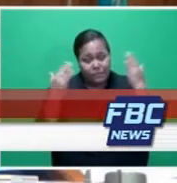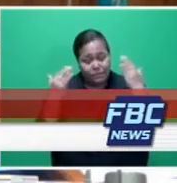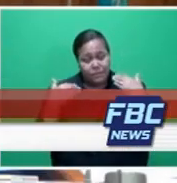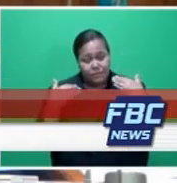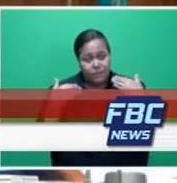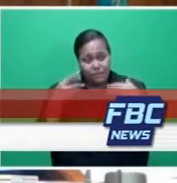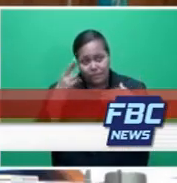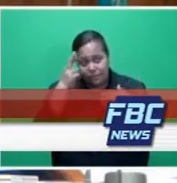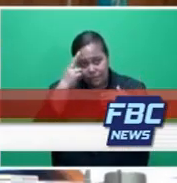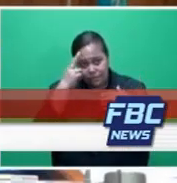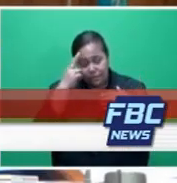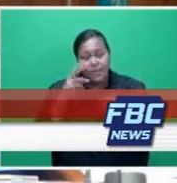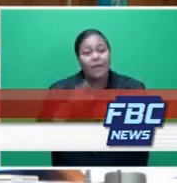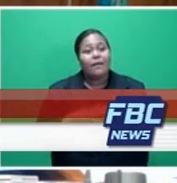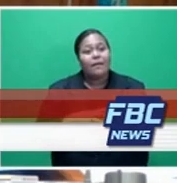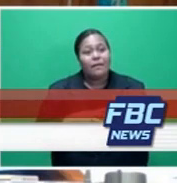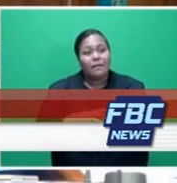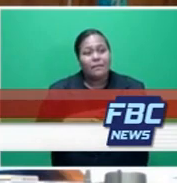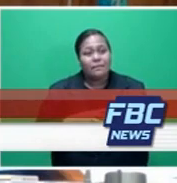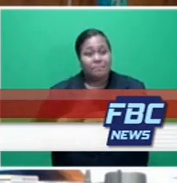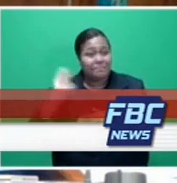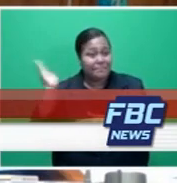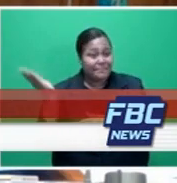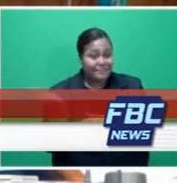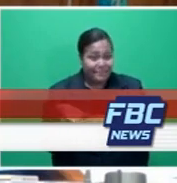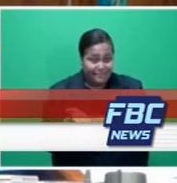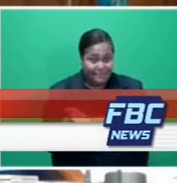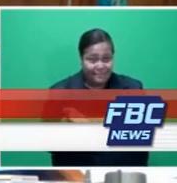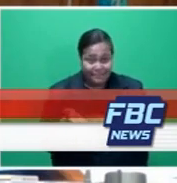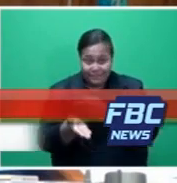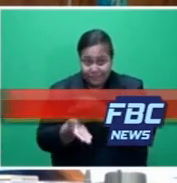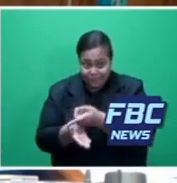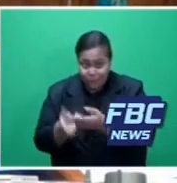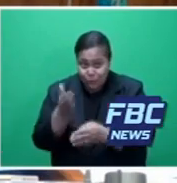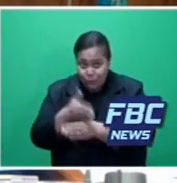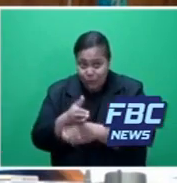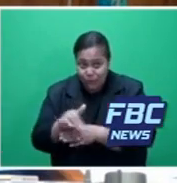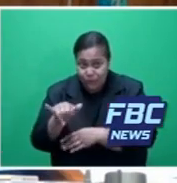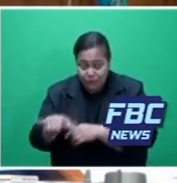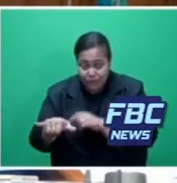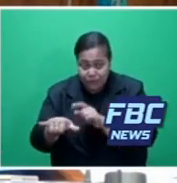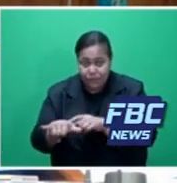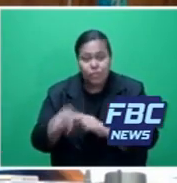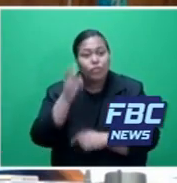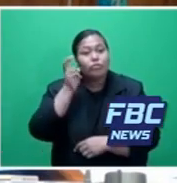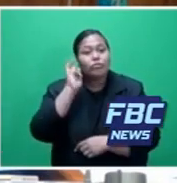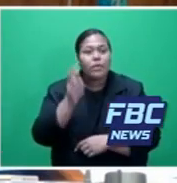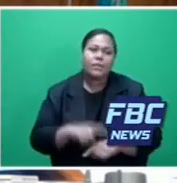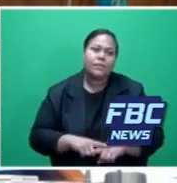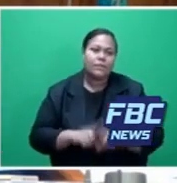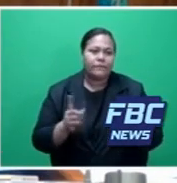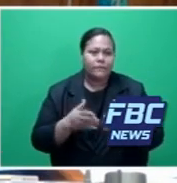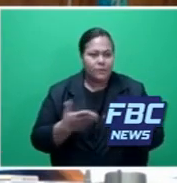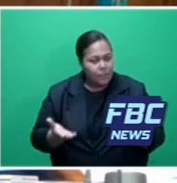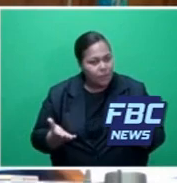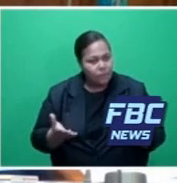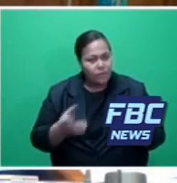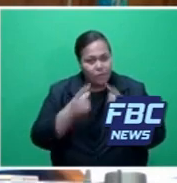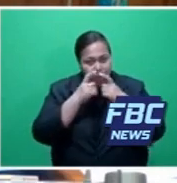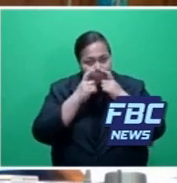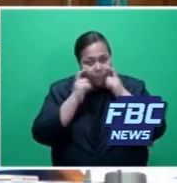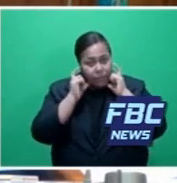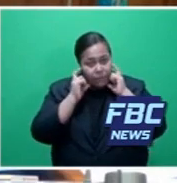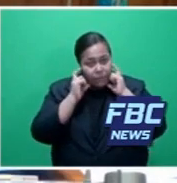crew, their training will need to completely change now. Now there's discussions that masks will now be a feature of